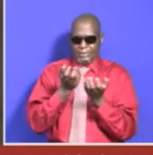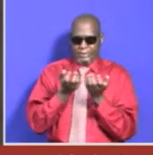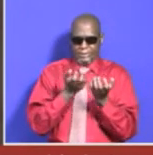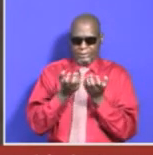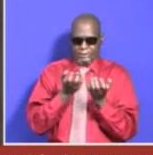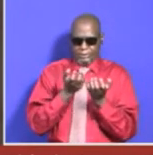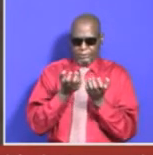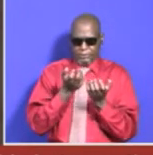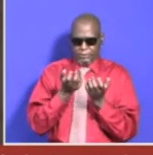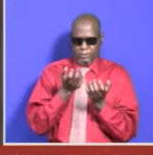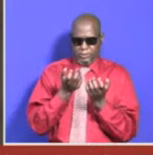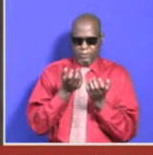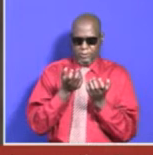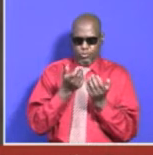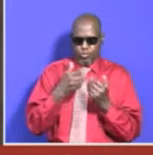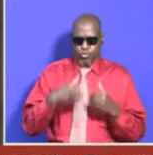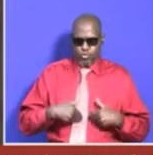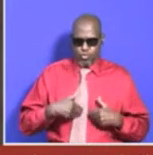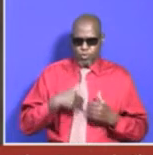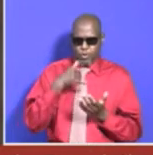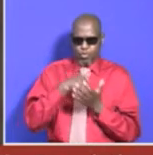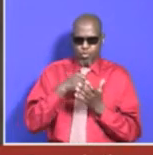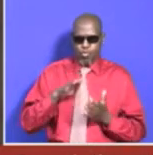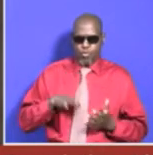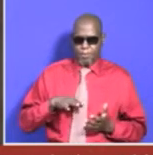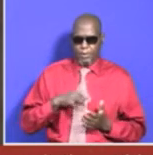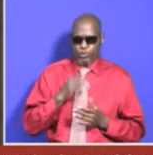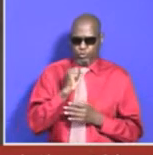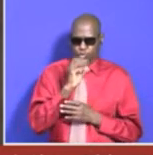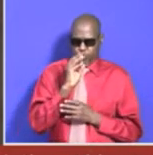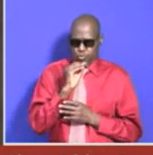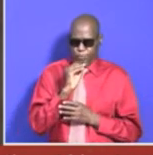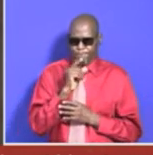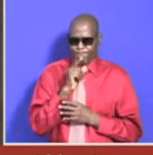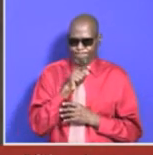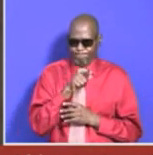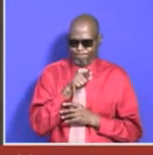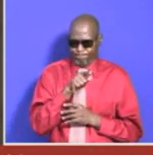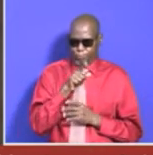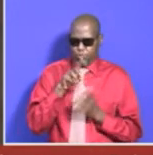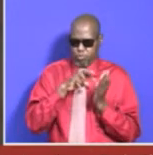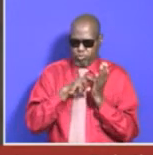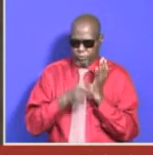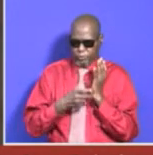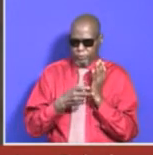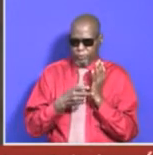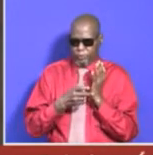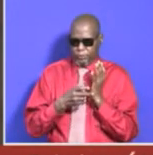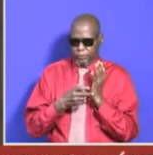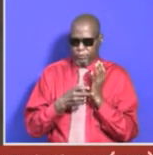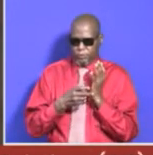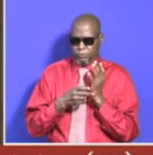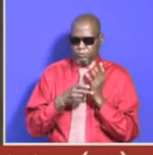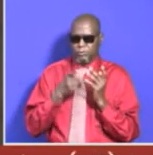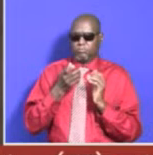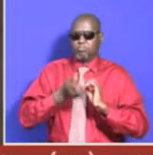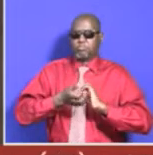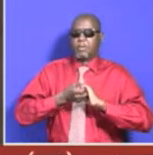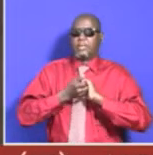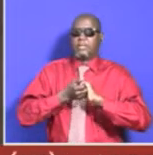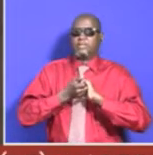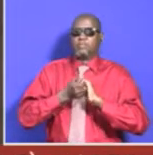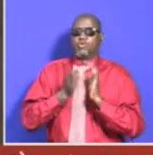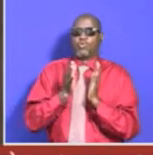women. And so the project was in partnership with